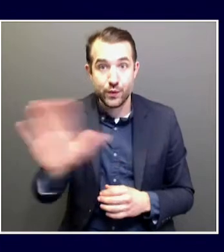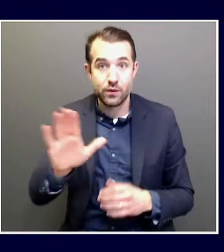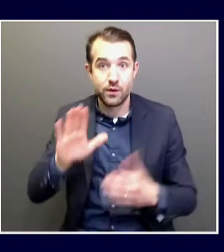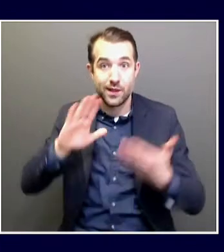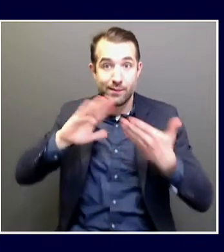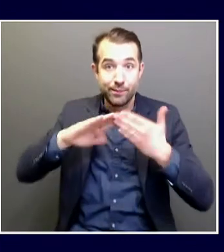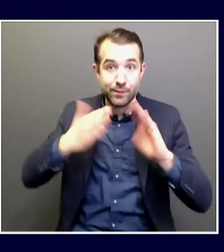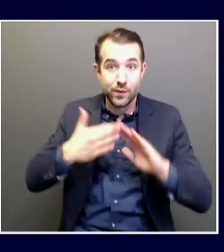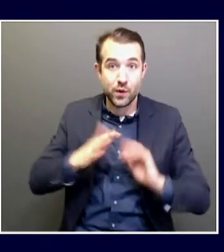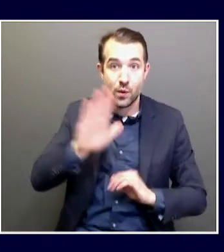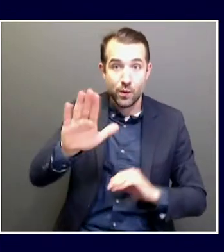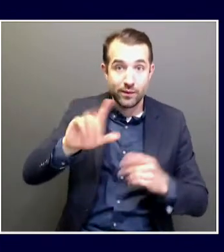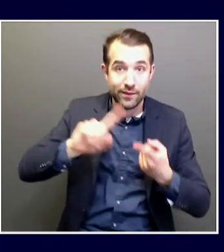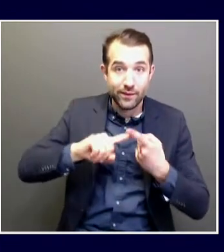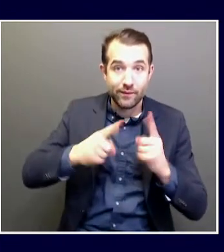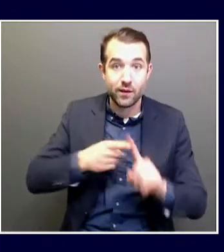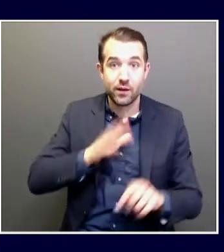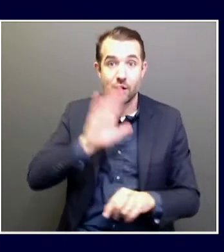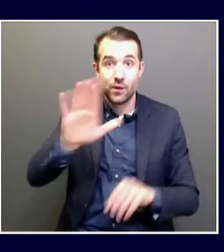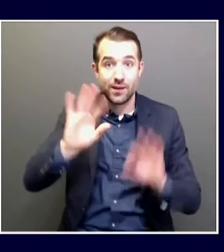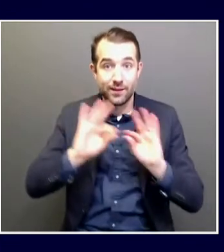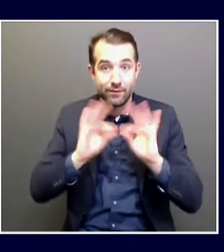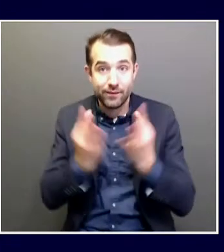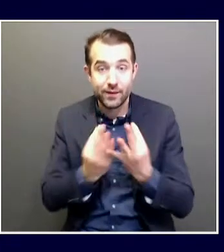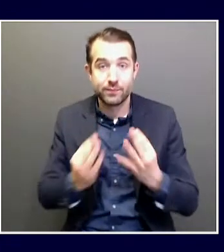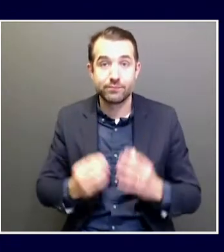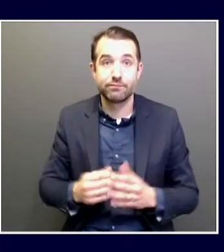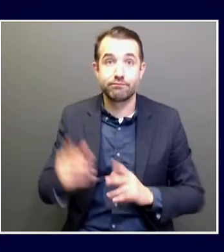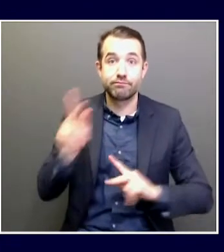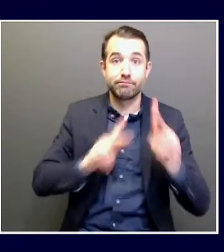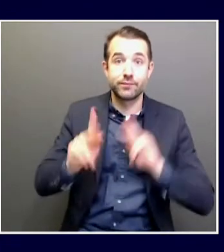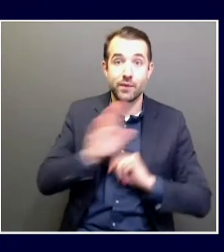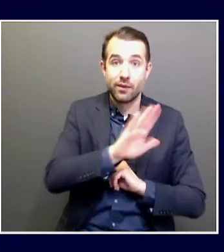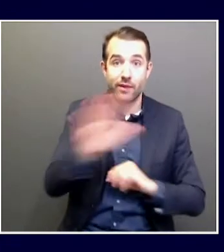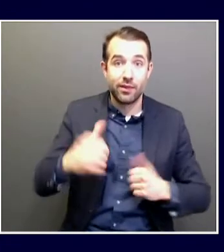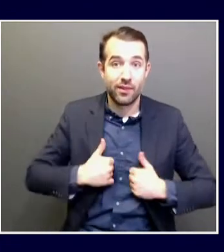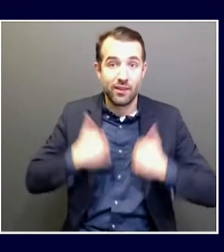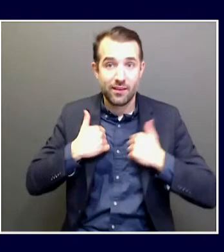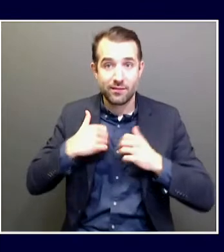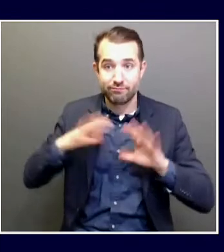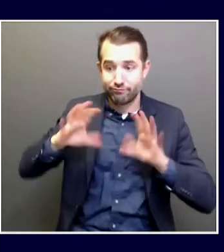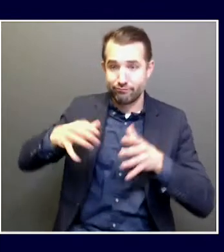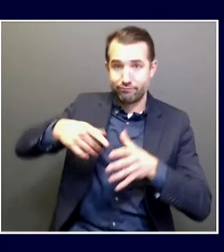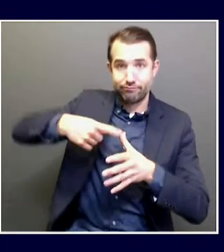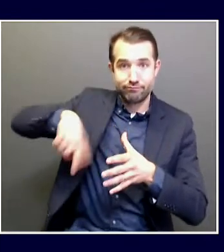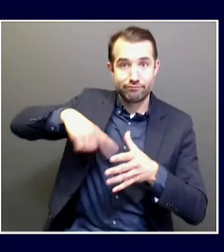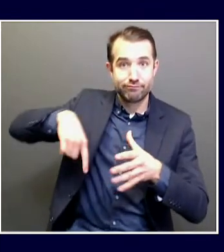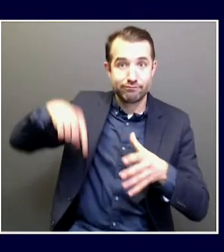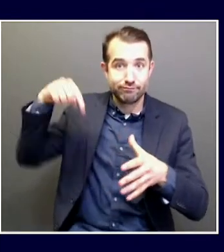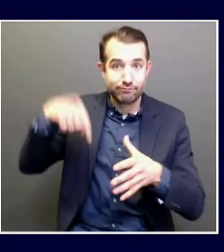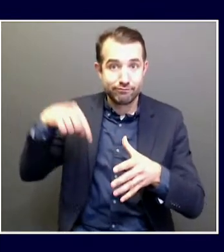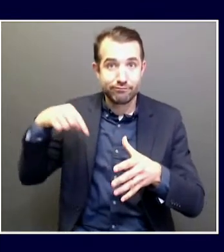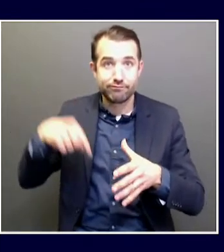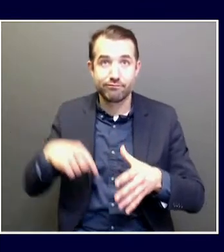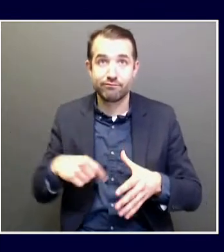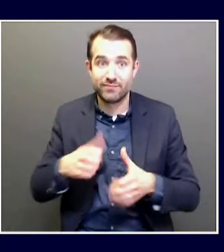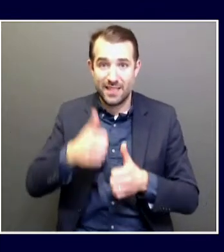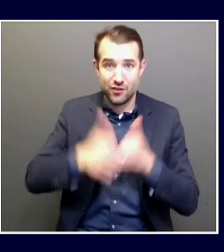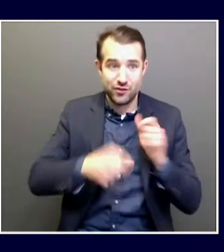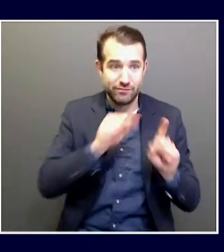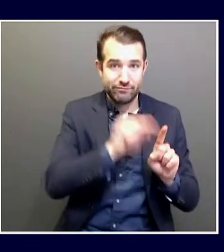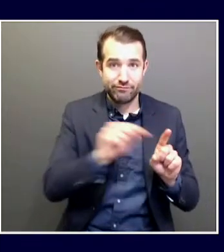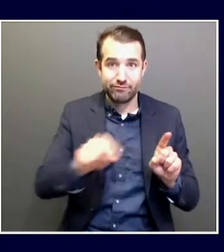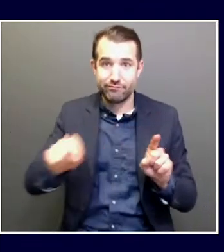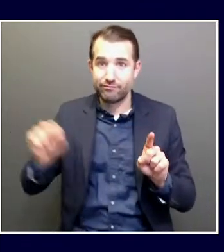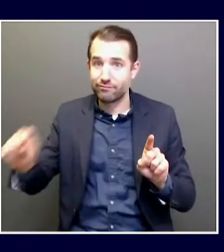your friends, your family, your community, each of whom right now is probably looking at